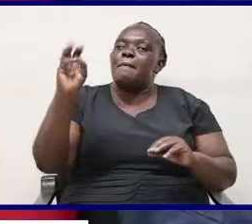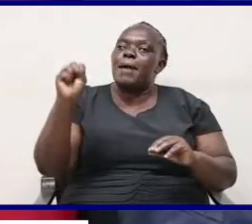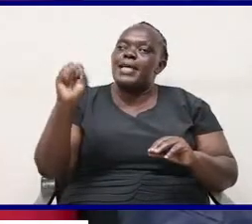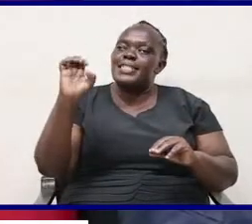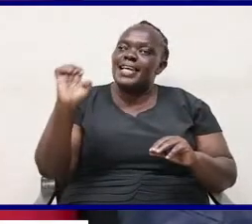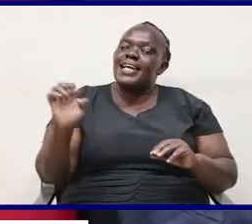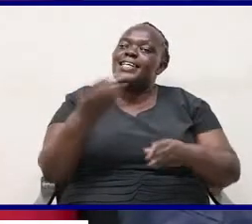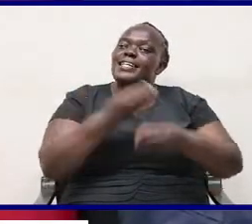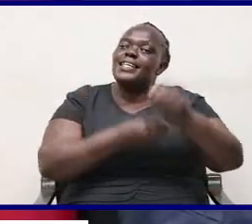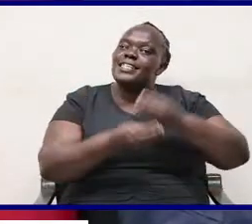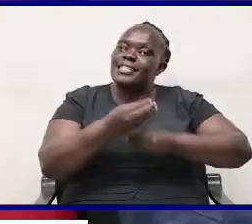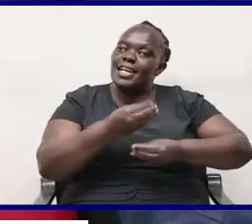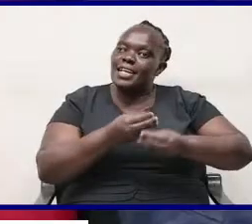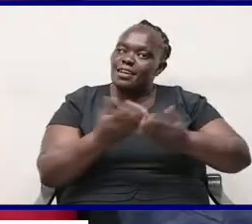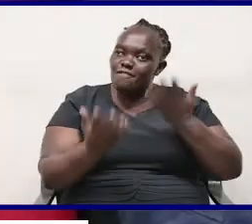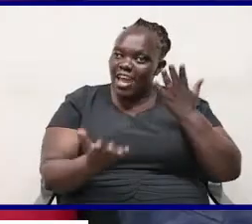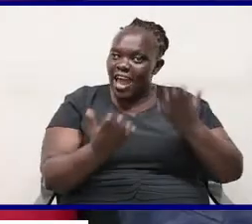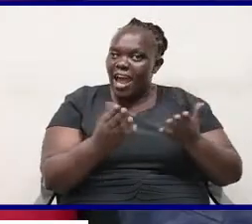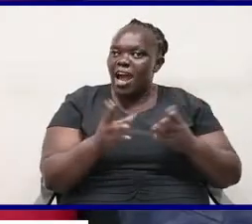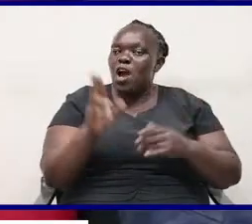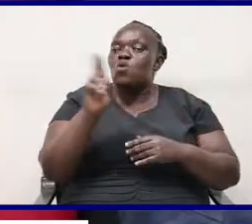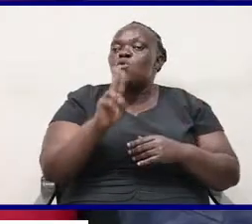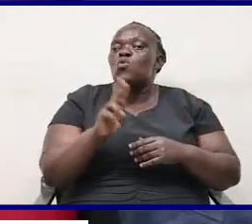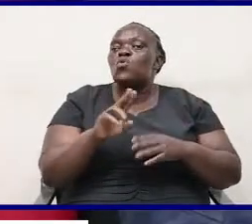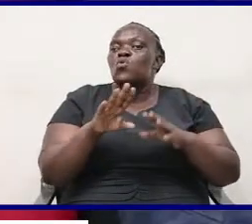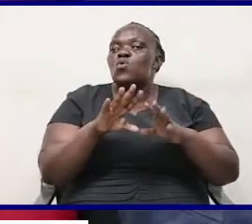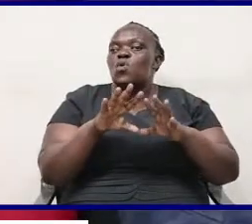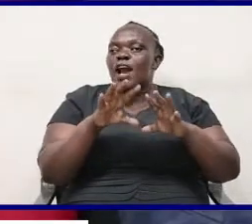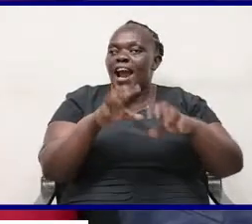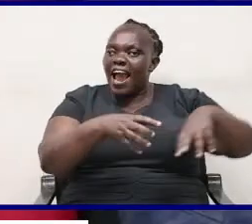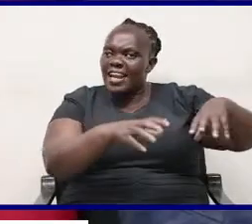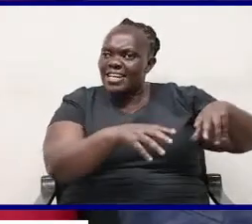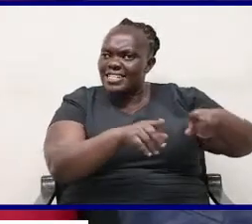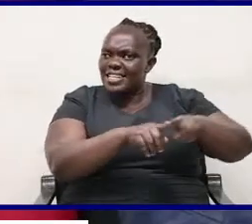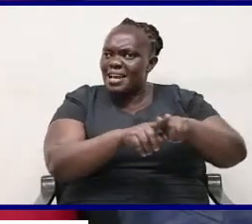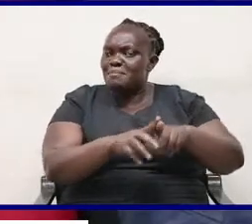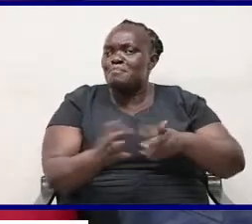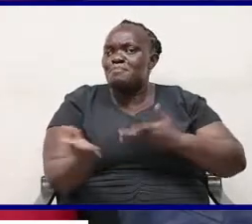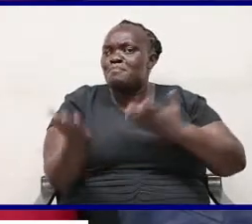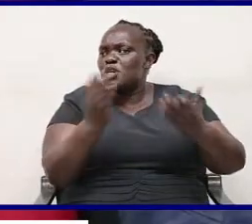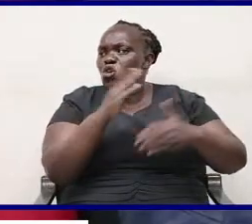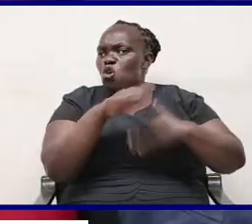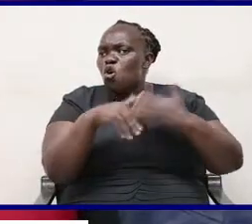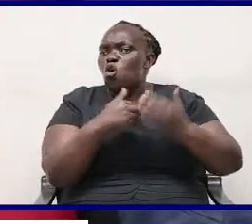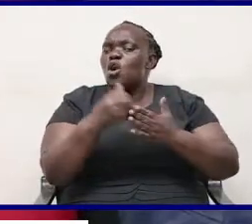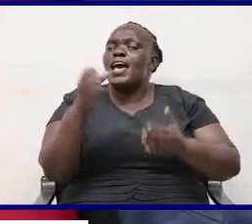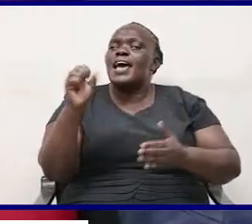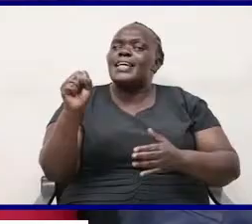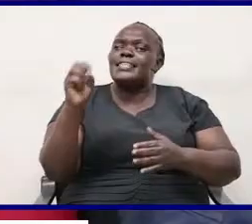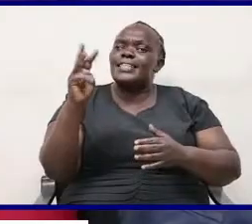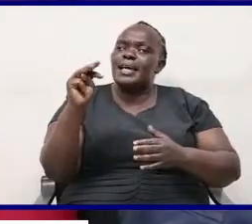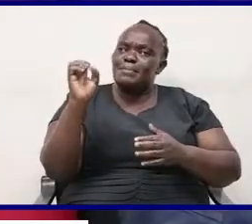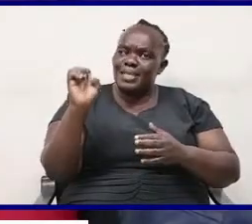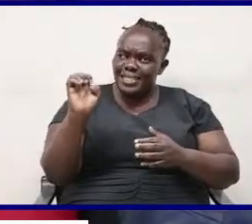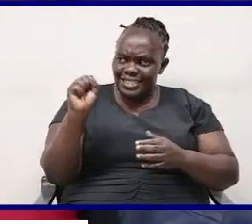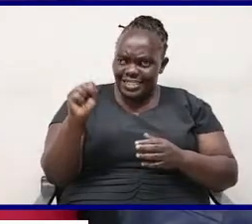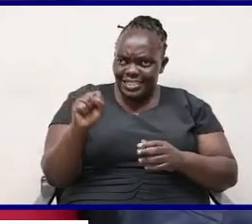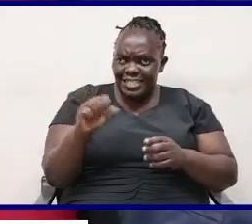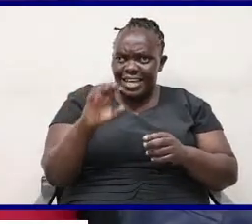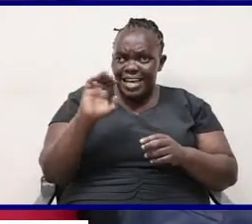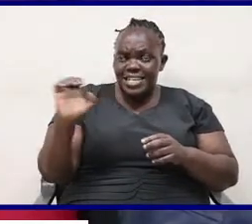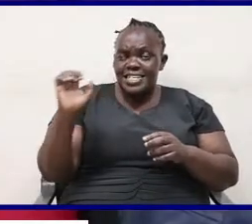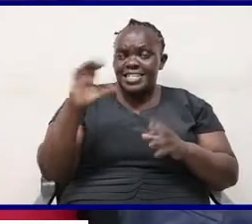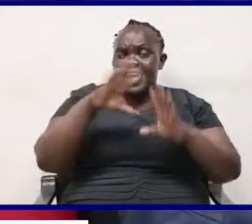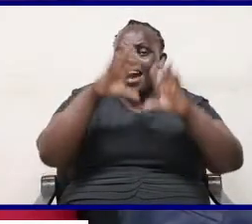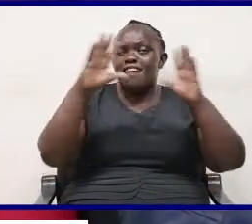MSME trade fair at Uhuru Gardens as a way of actually bringing all the SMEs from the East